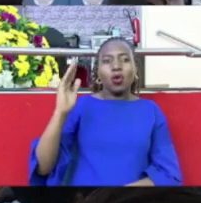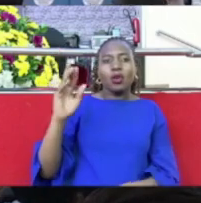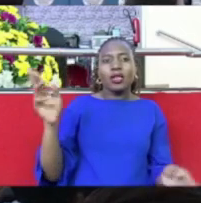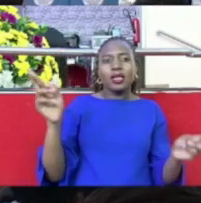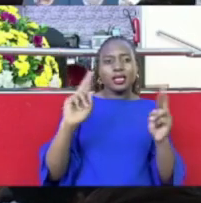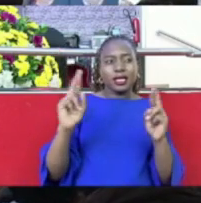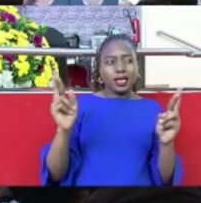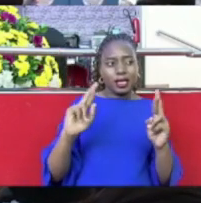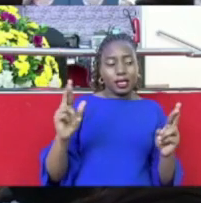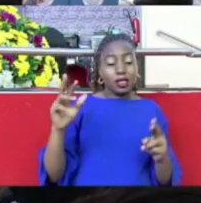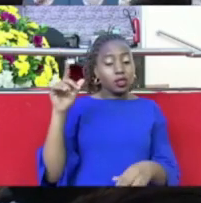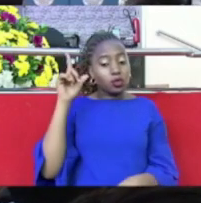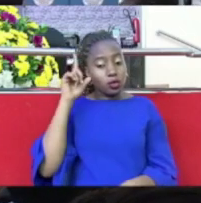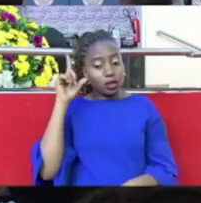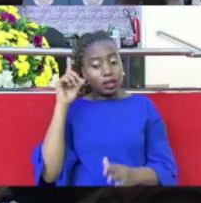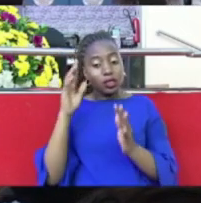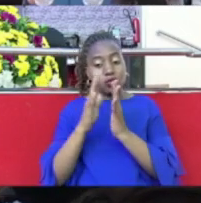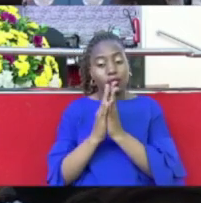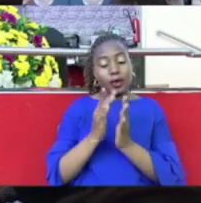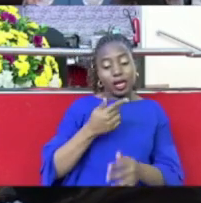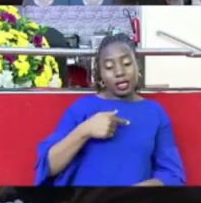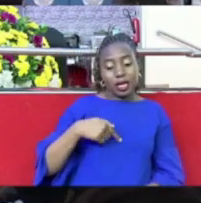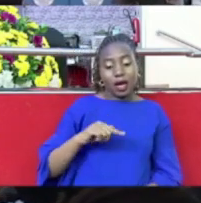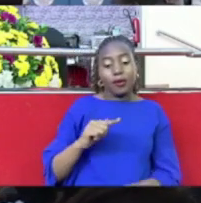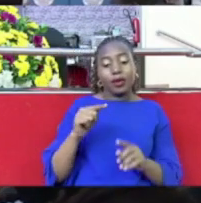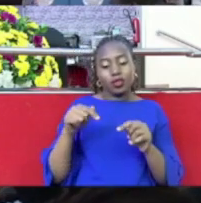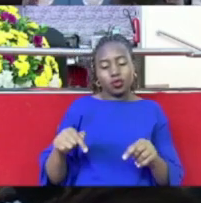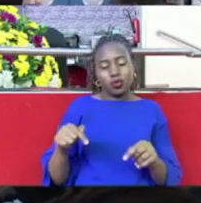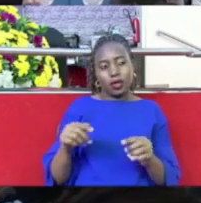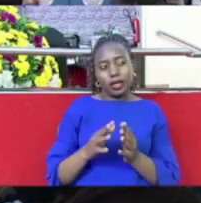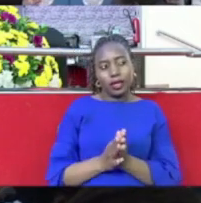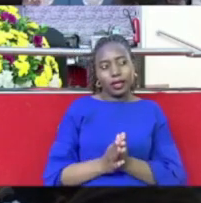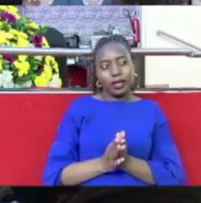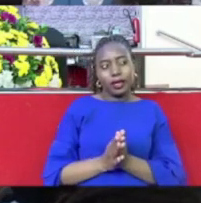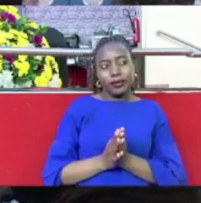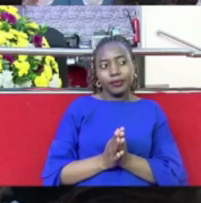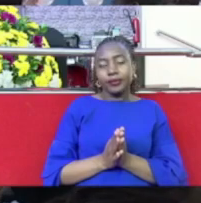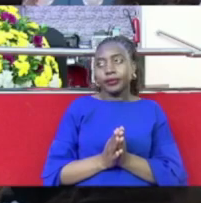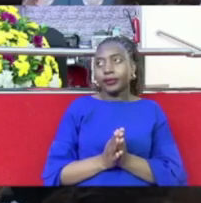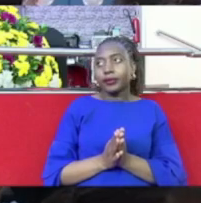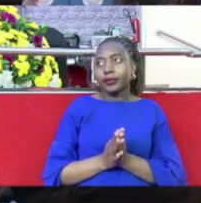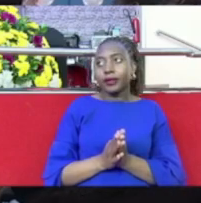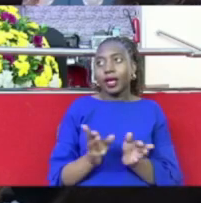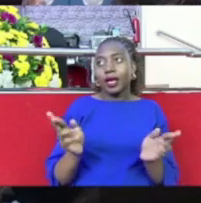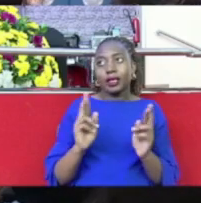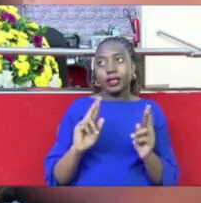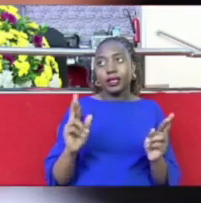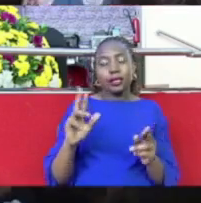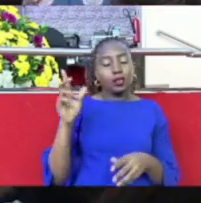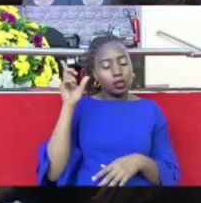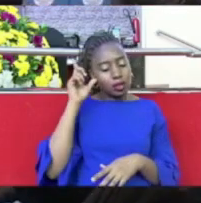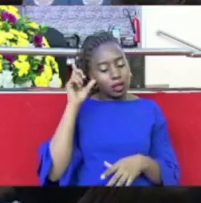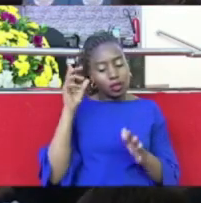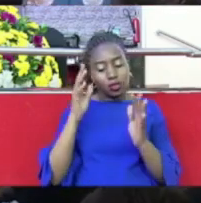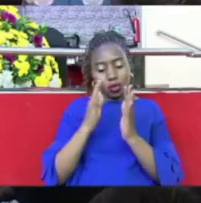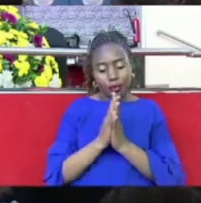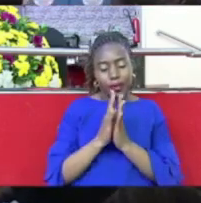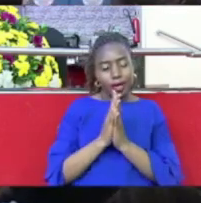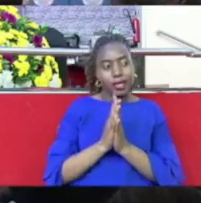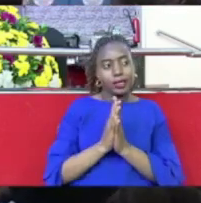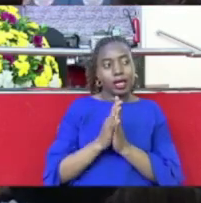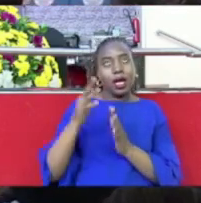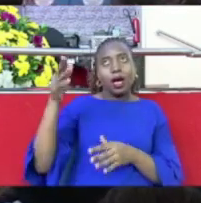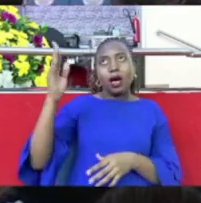Nataka niseme kwamba Mungu yu tayari kusikia maombi yetu leo. And our supplication. Na dua zetu. He deeply loves